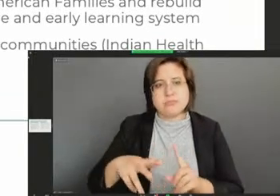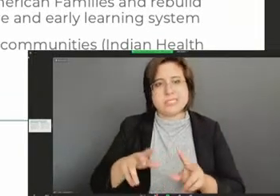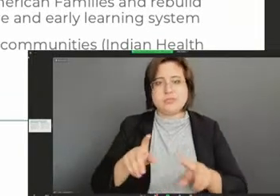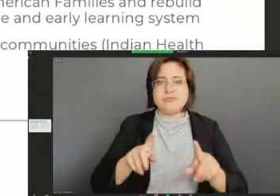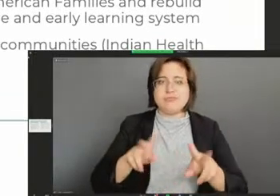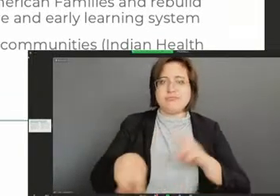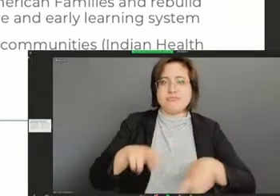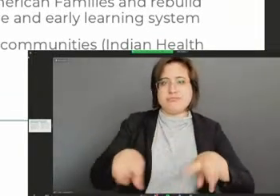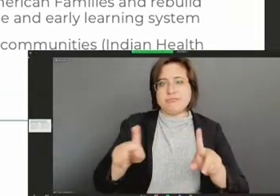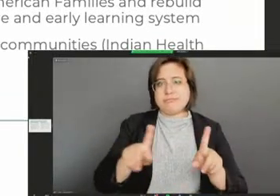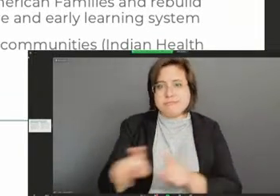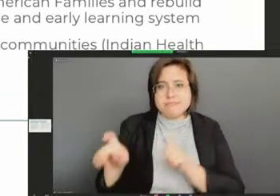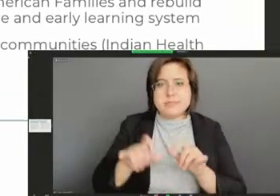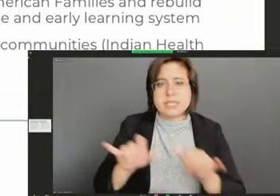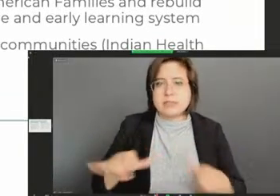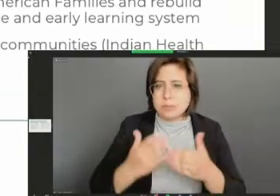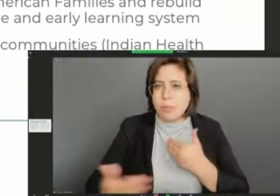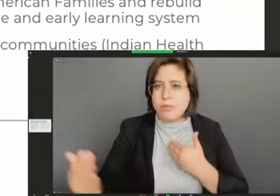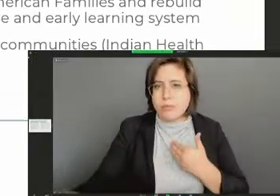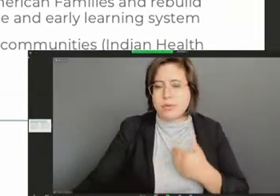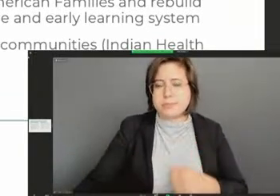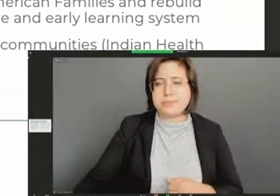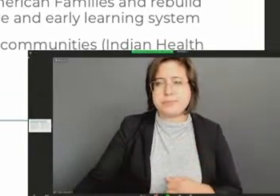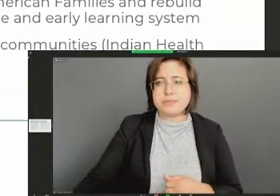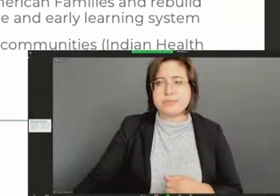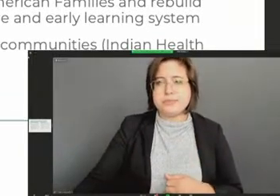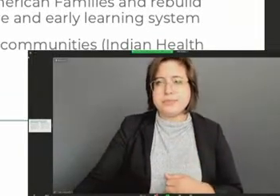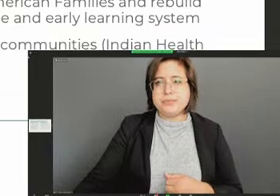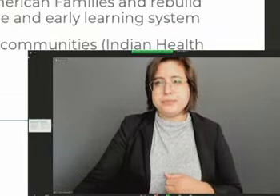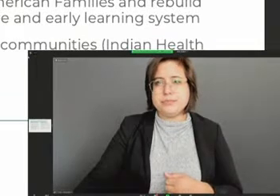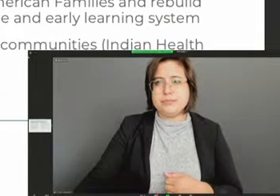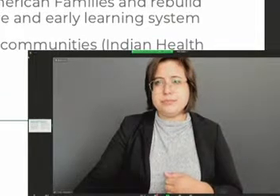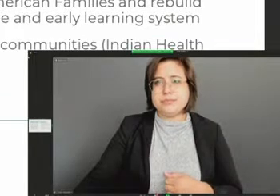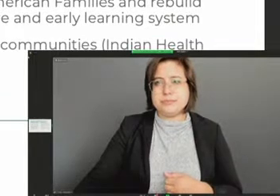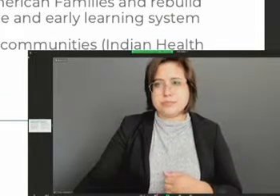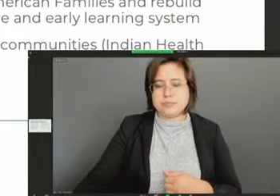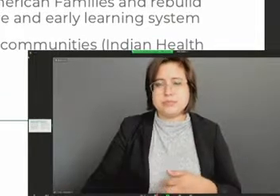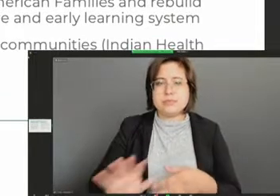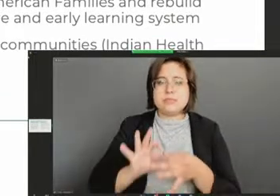theme around expanding services in marginalized